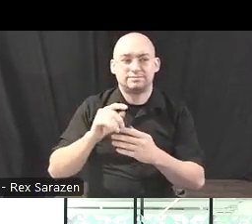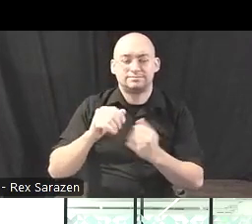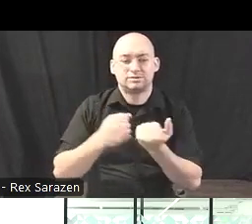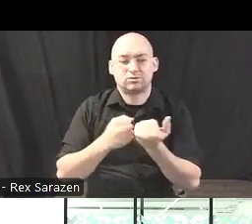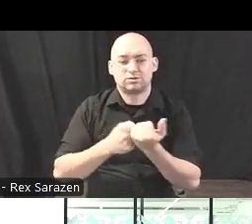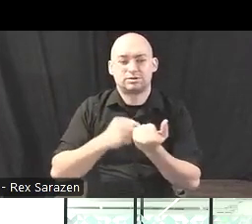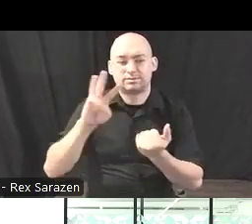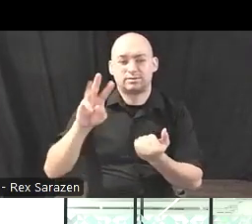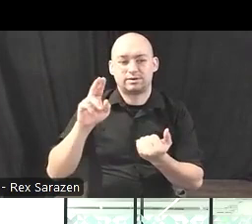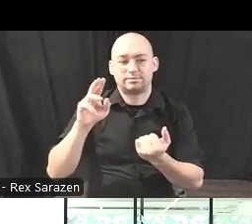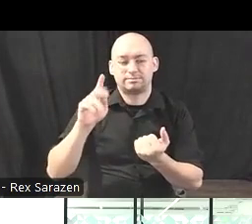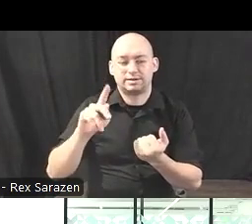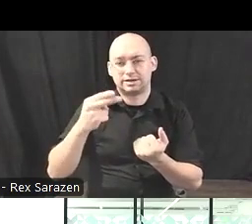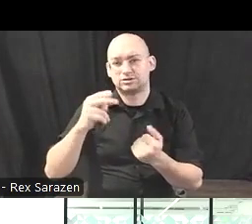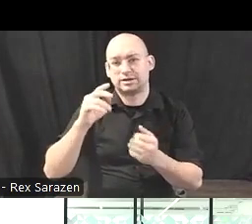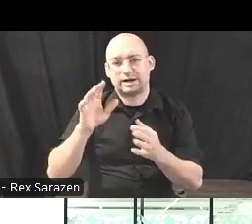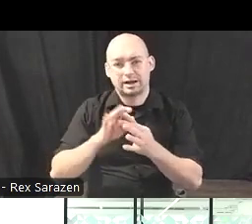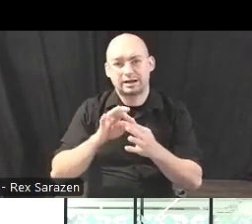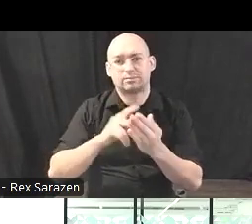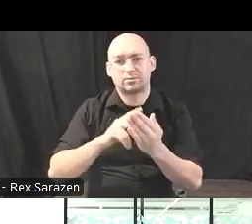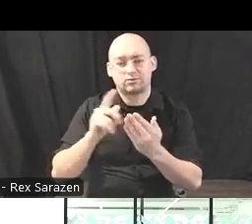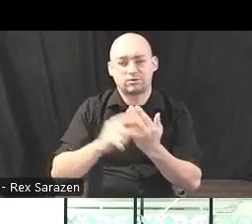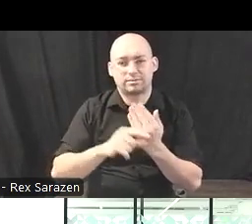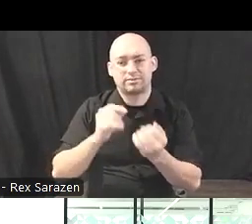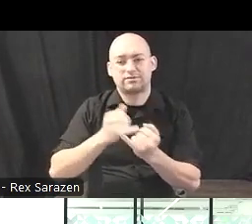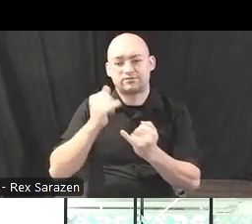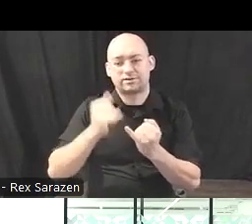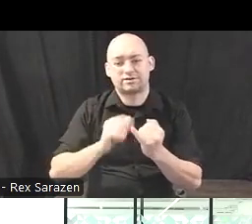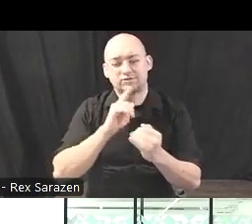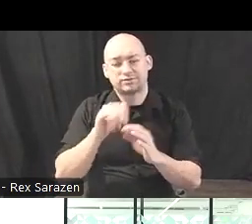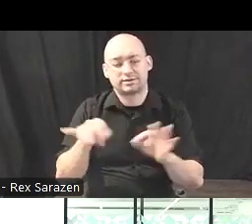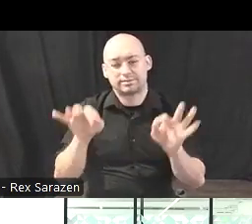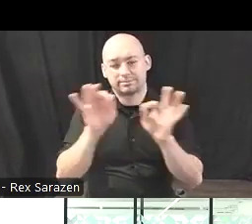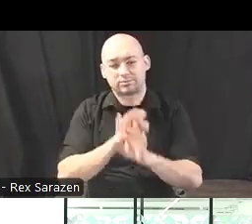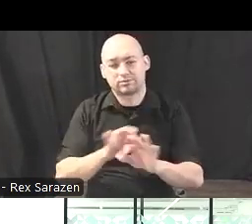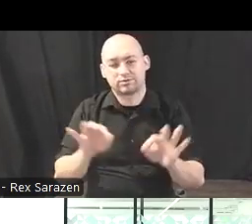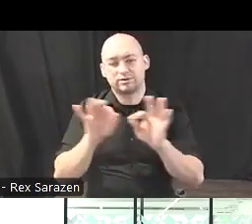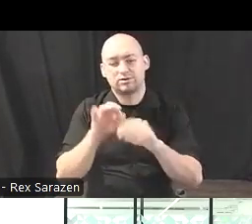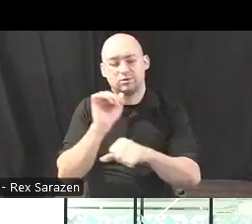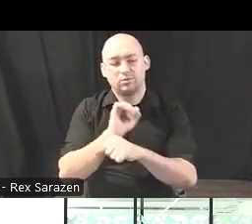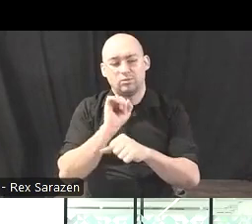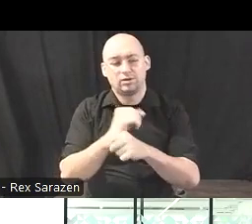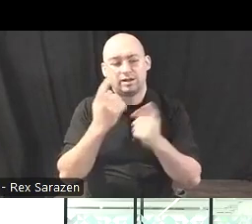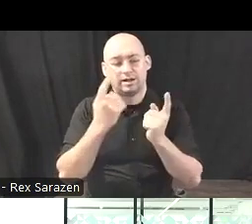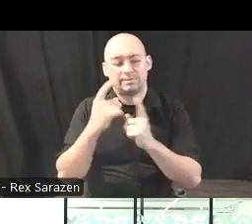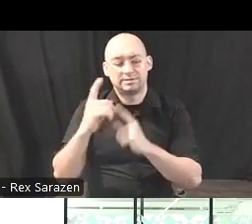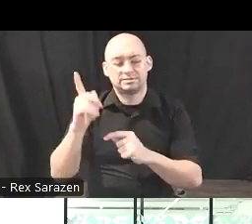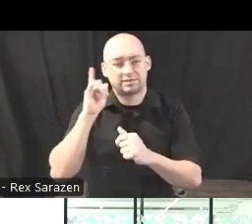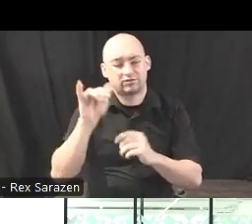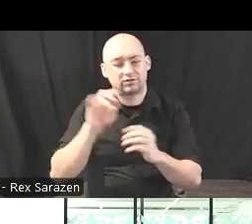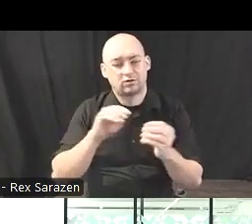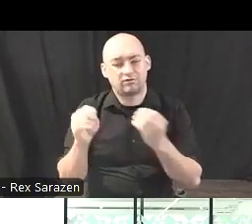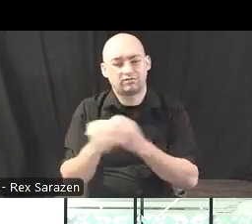Connect program. And then finally, really important work that happened with the California Office of